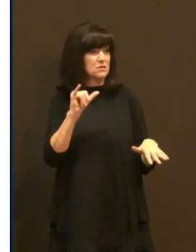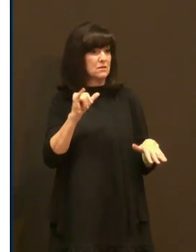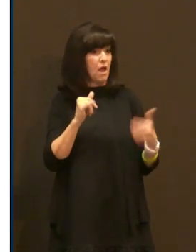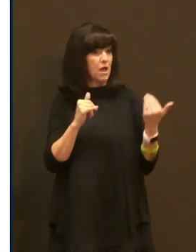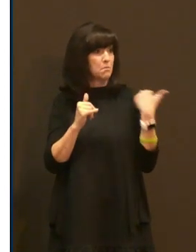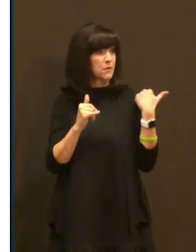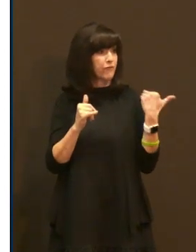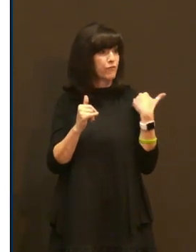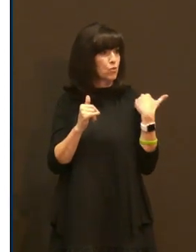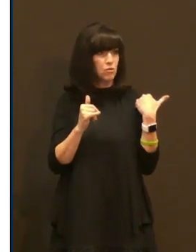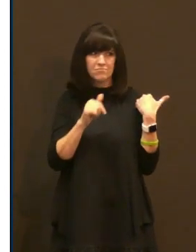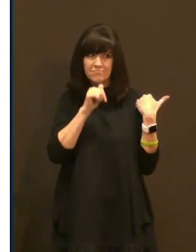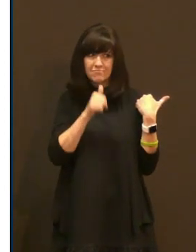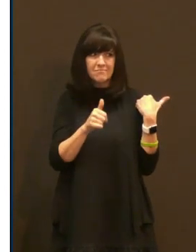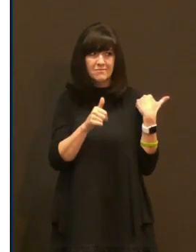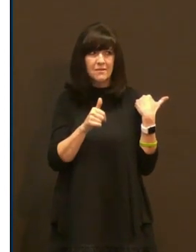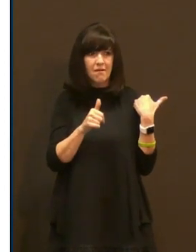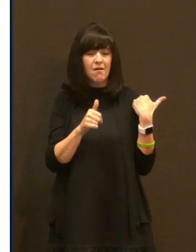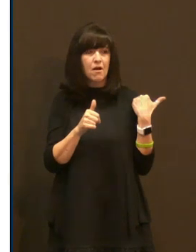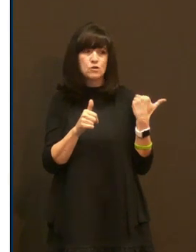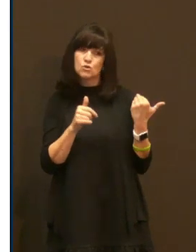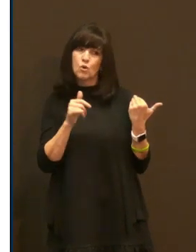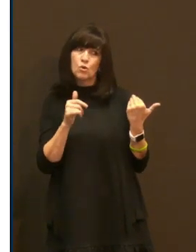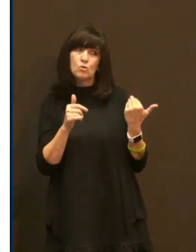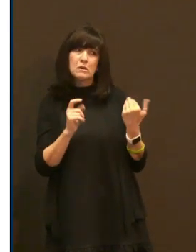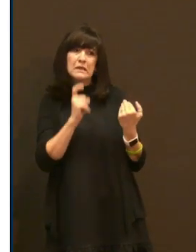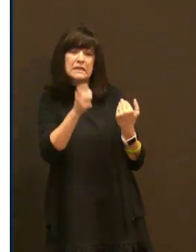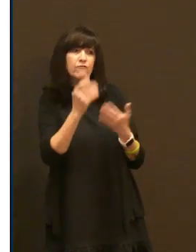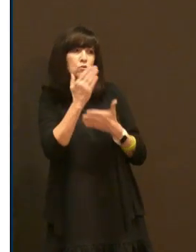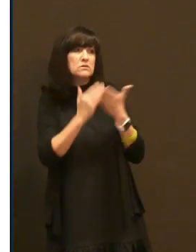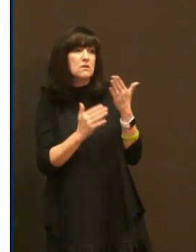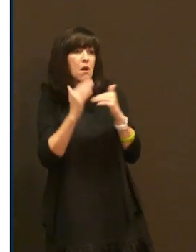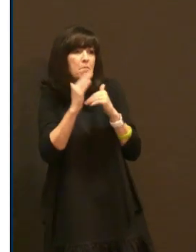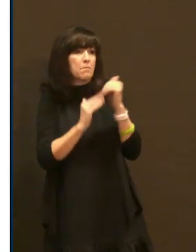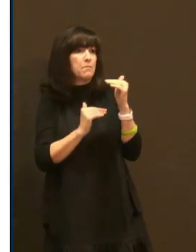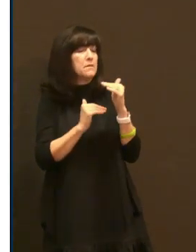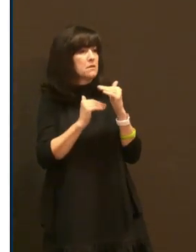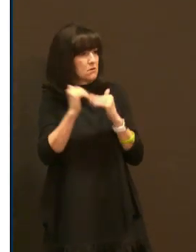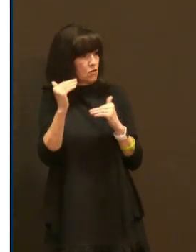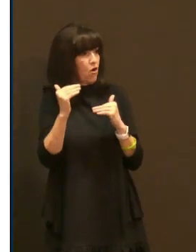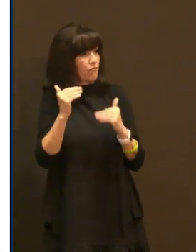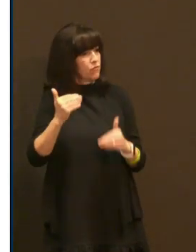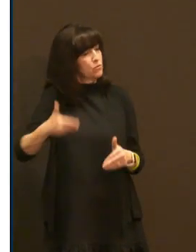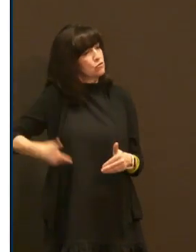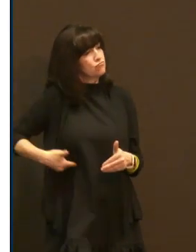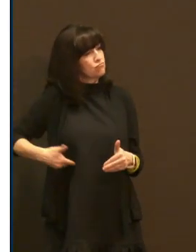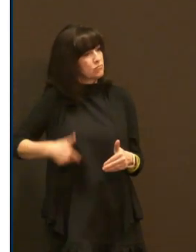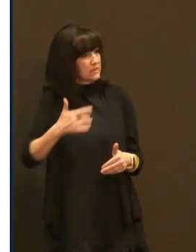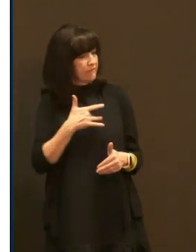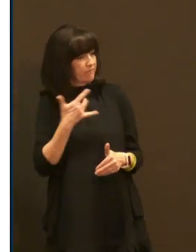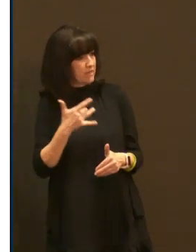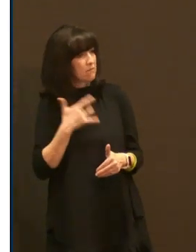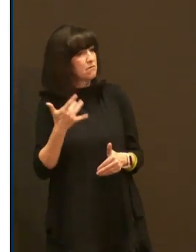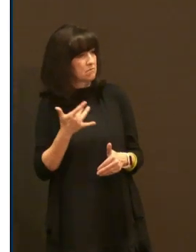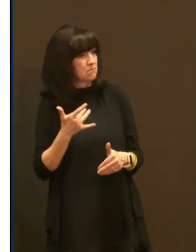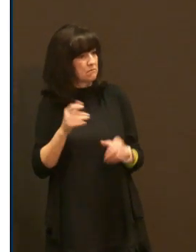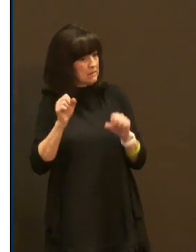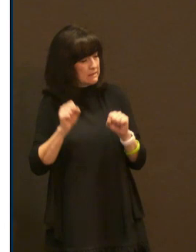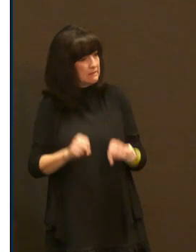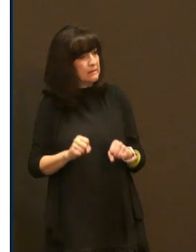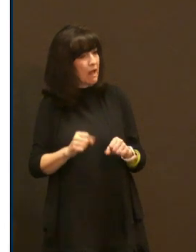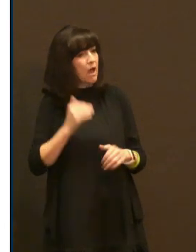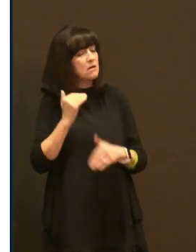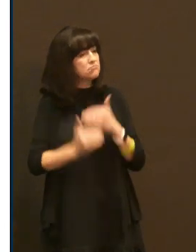you a level of comfort that you can start to move to open